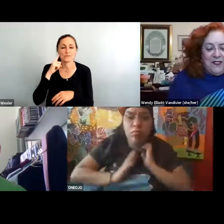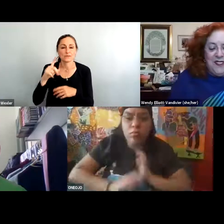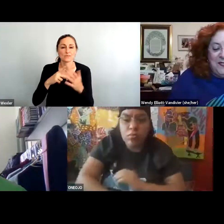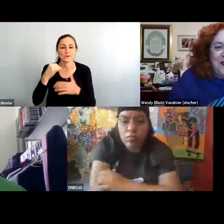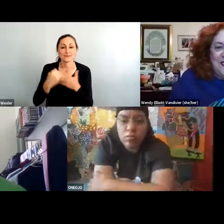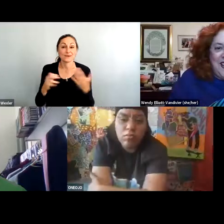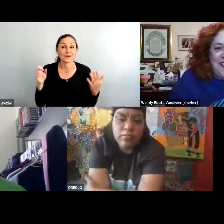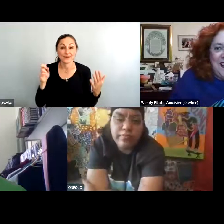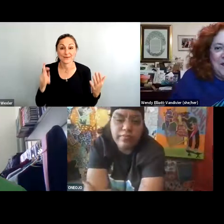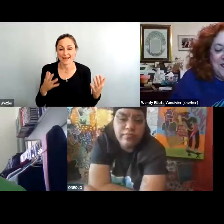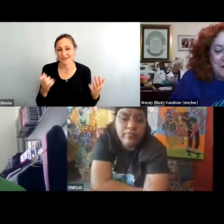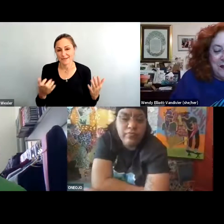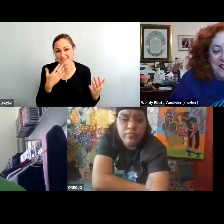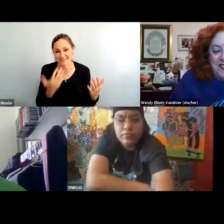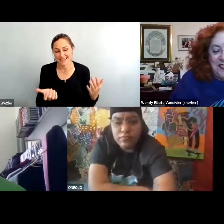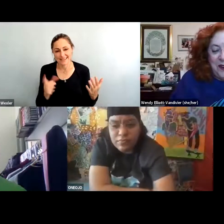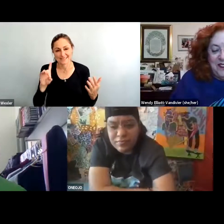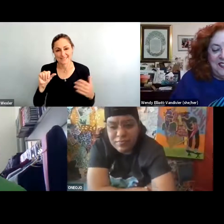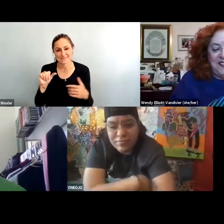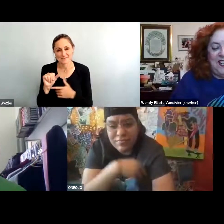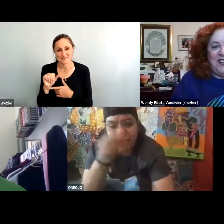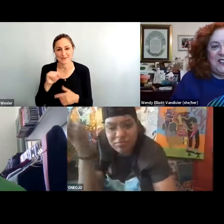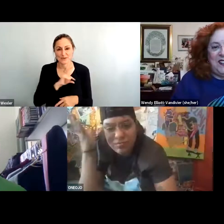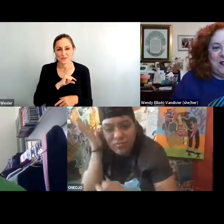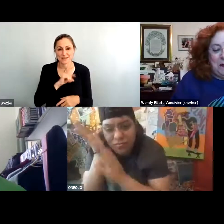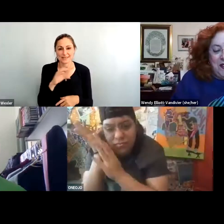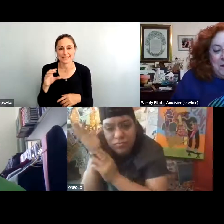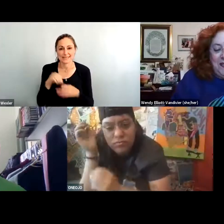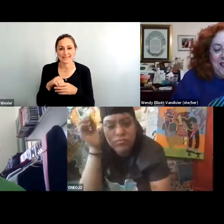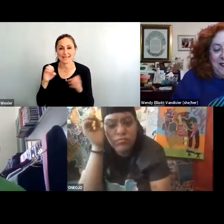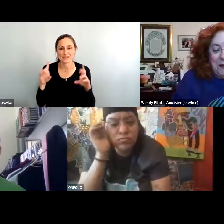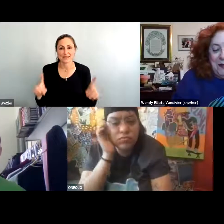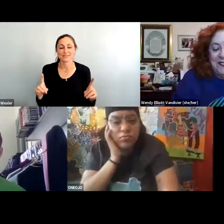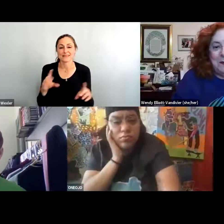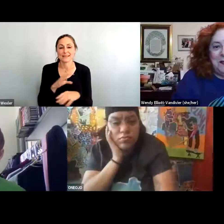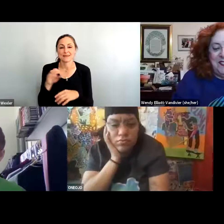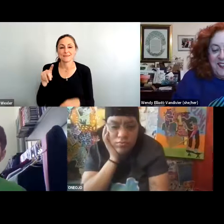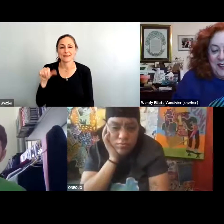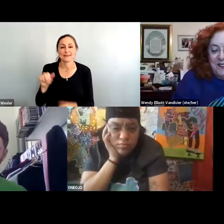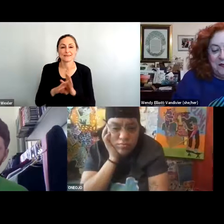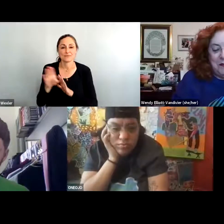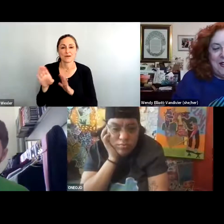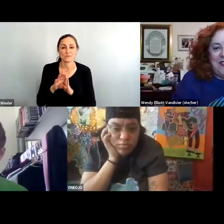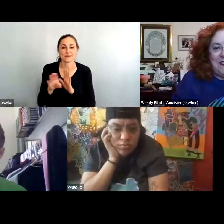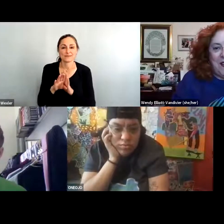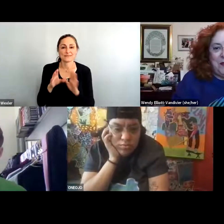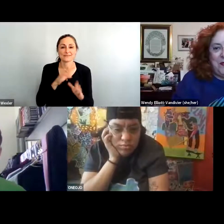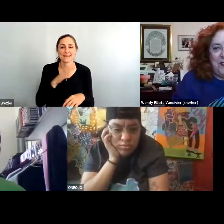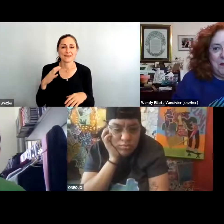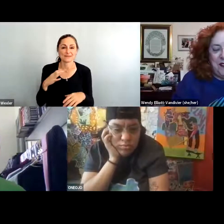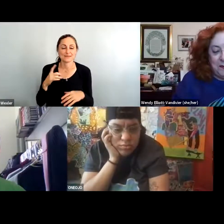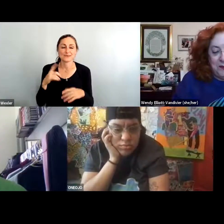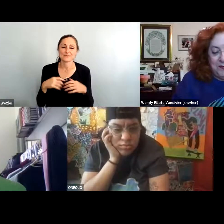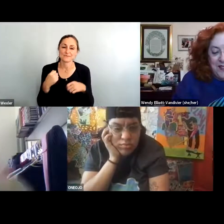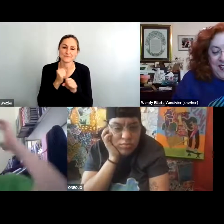Okay, first I just want to thank Disability Equality in Education and the PA Developmental Disabilities Council for making this